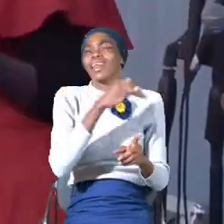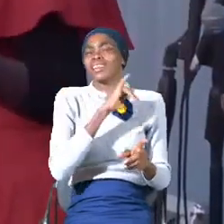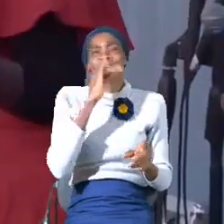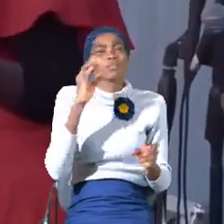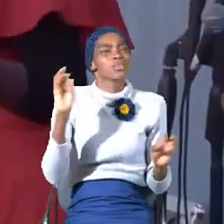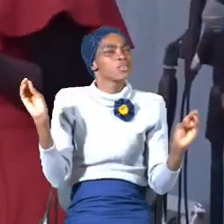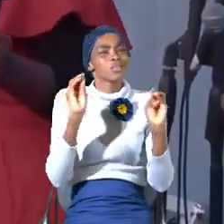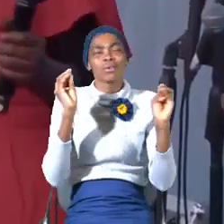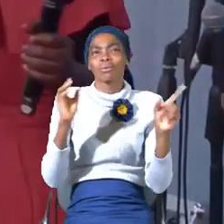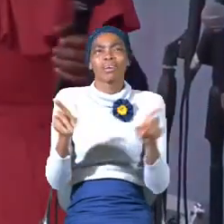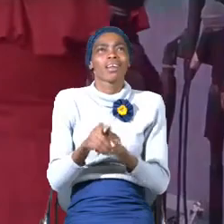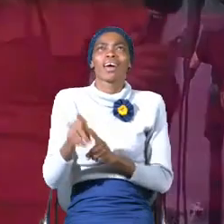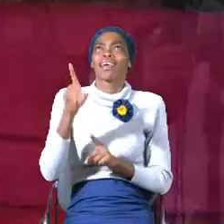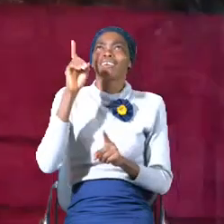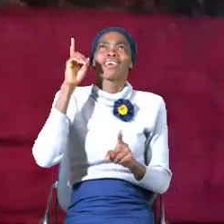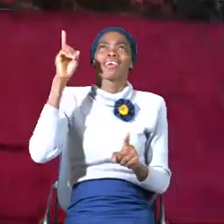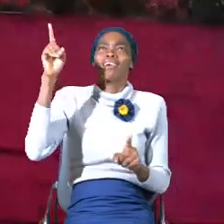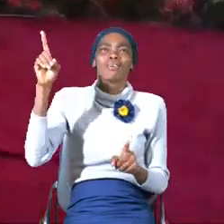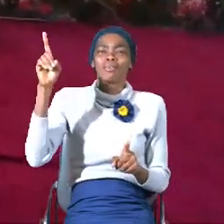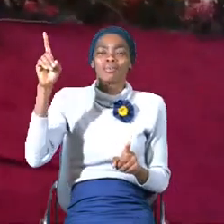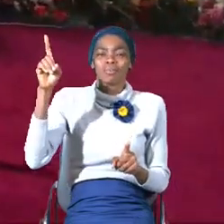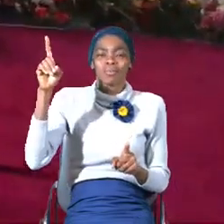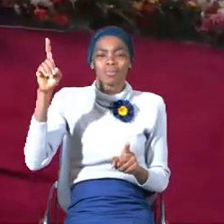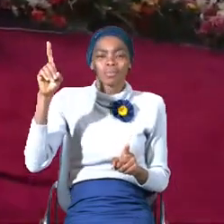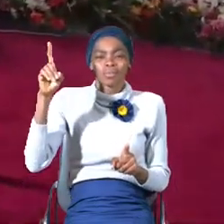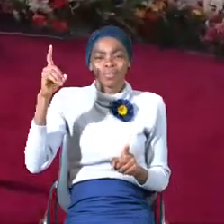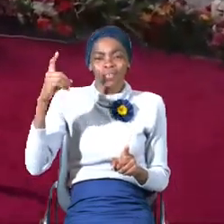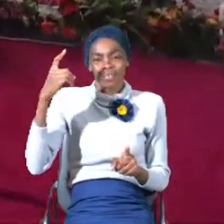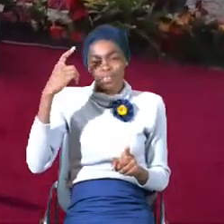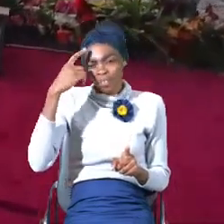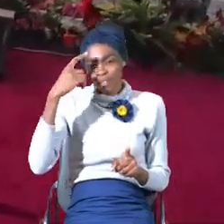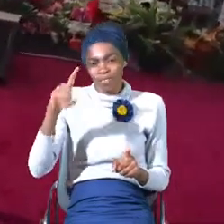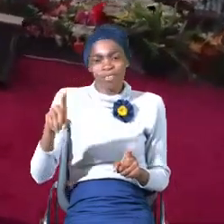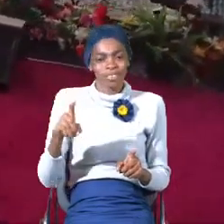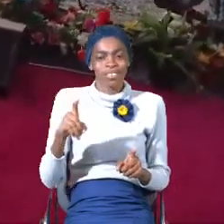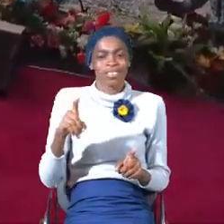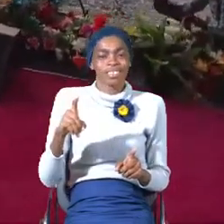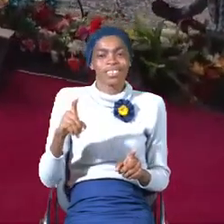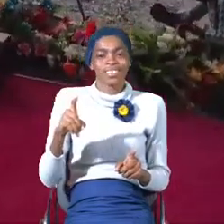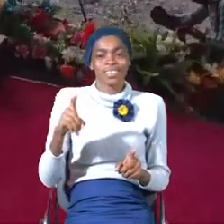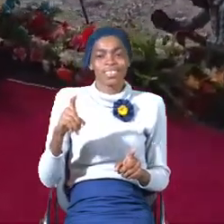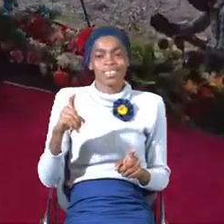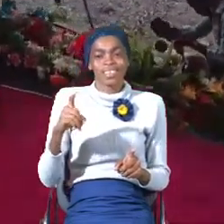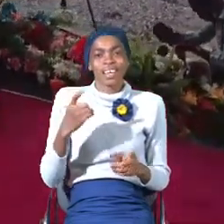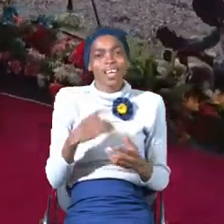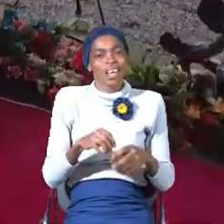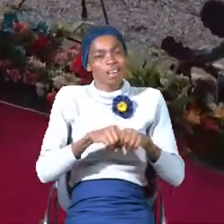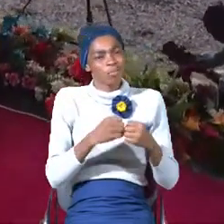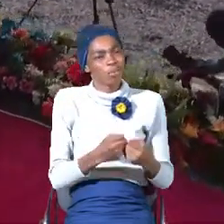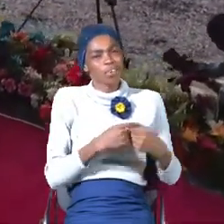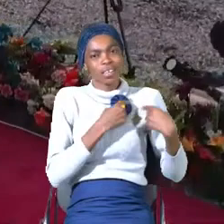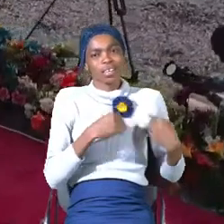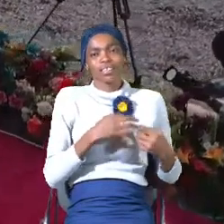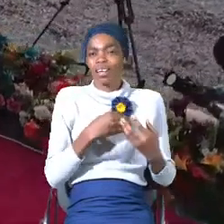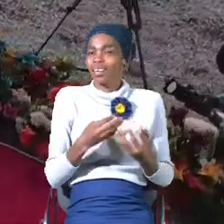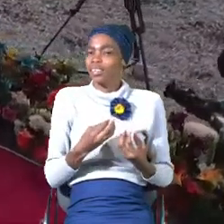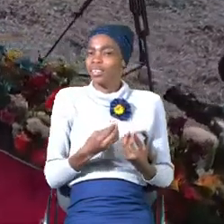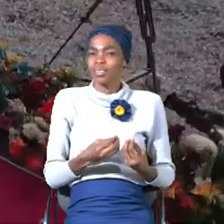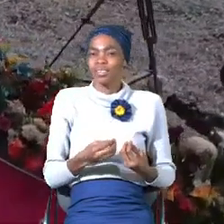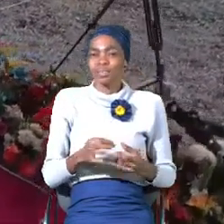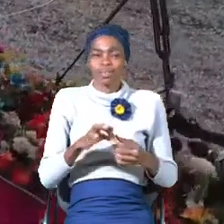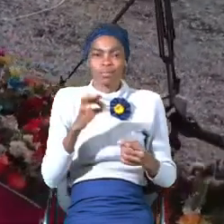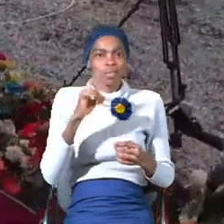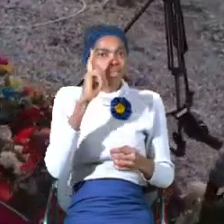you. For a broken heart and a contrite spirit, thou will not